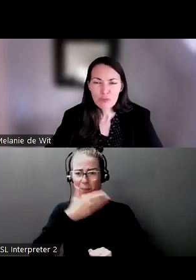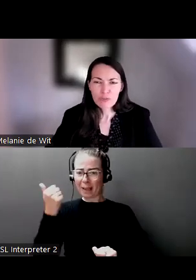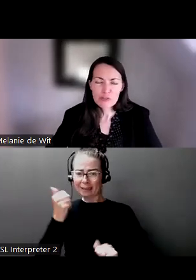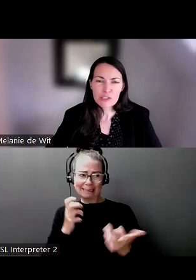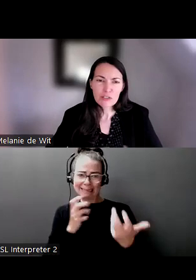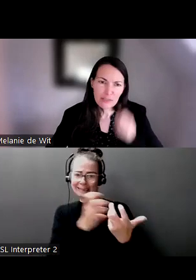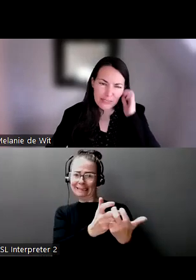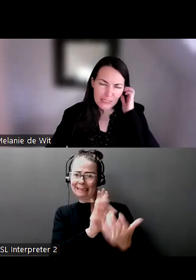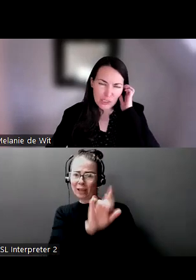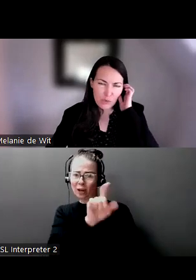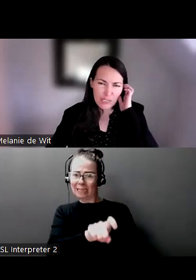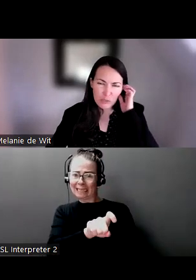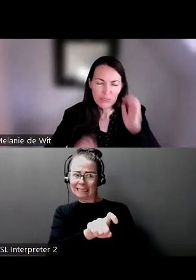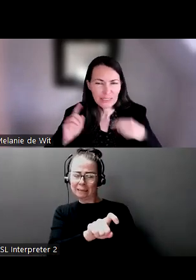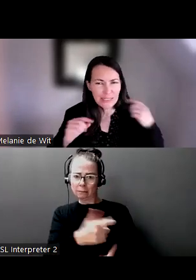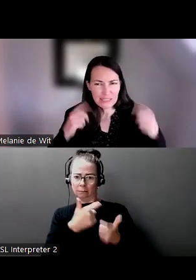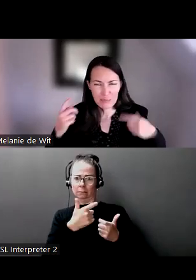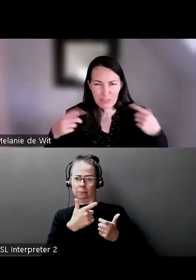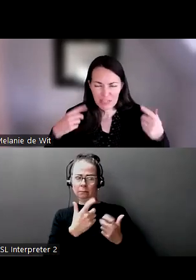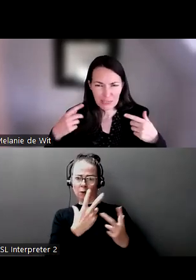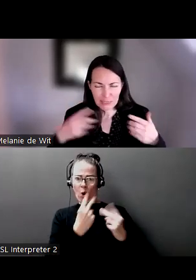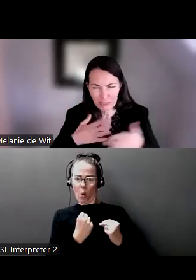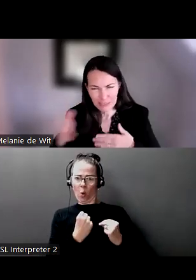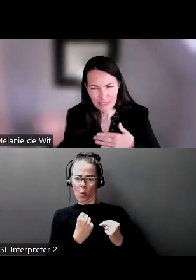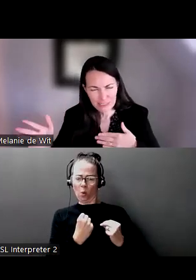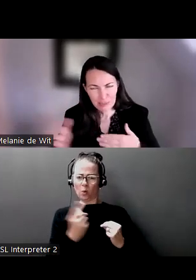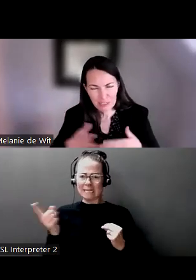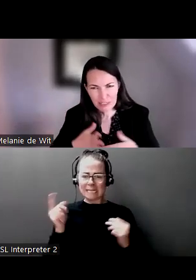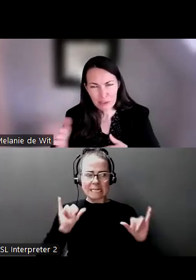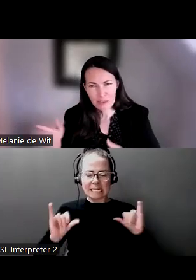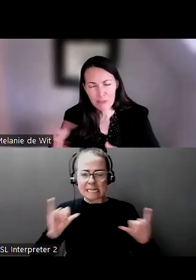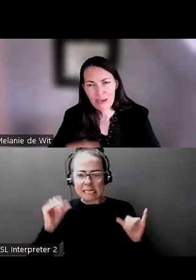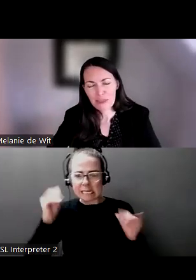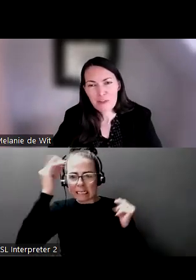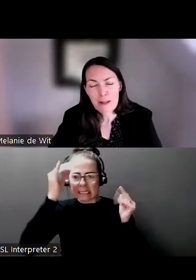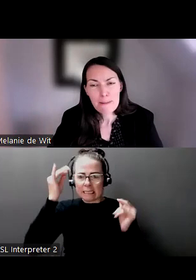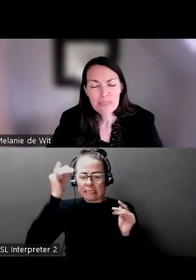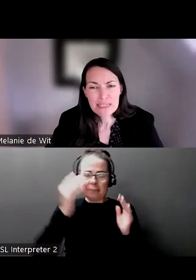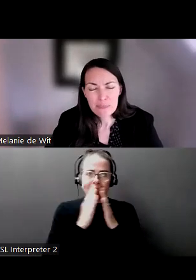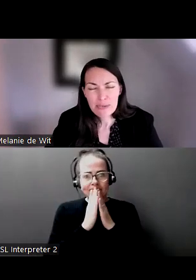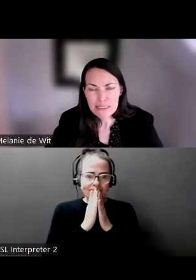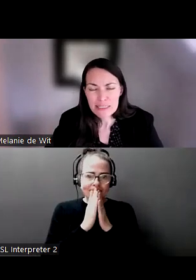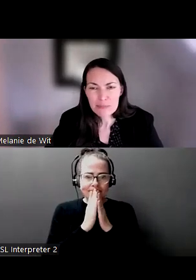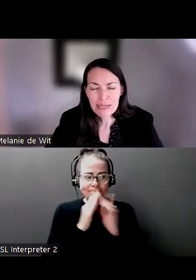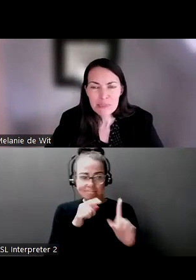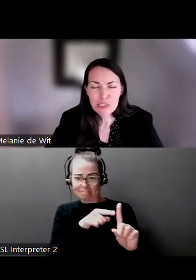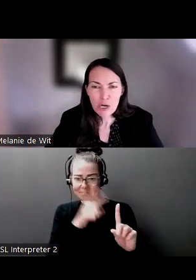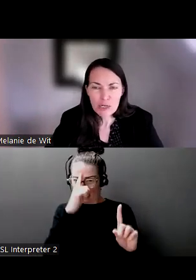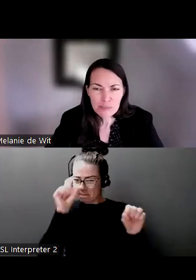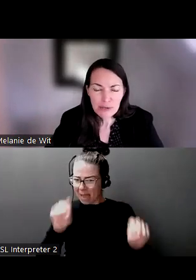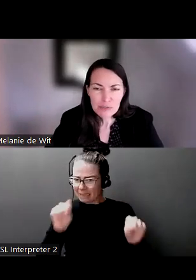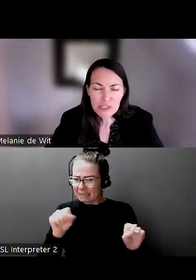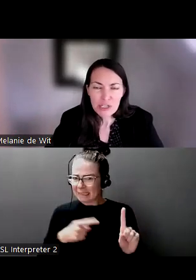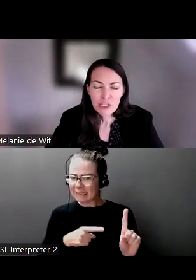So a refusal in that situation really gets them thinking and kind of gets them thinking along the path of incapacity. But as we